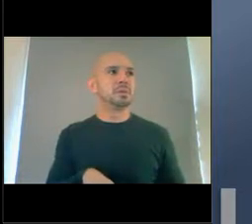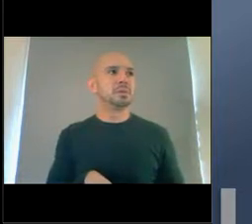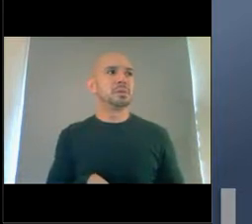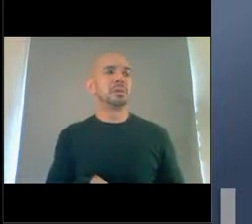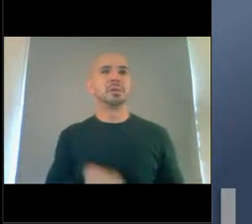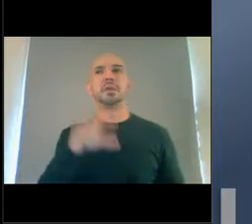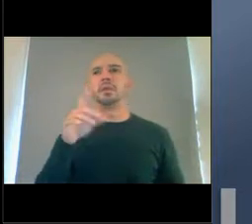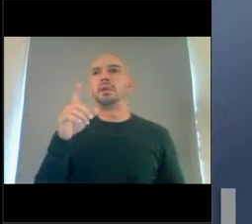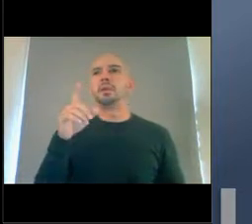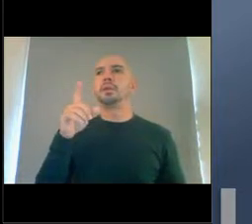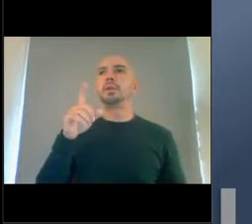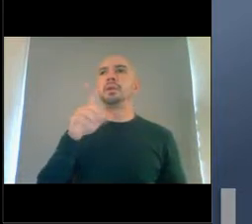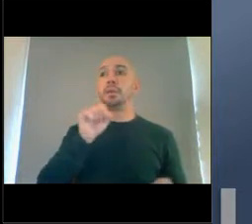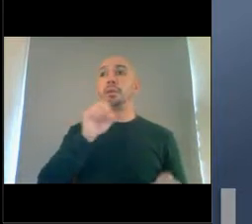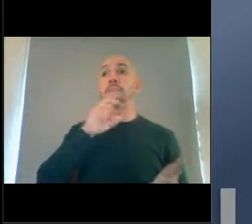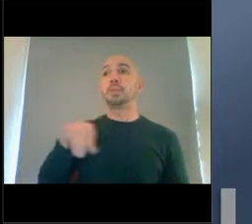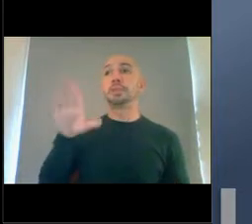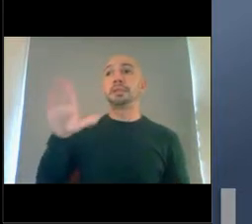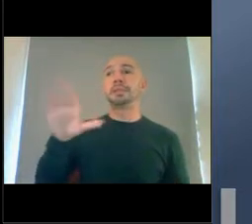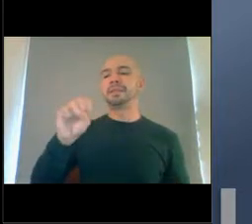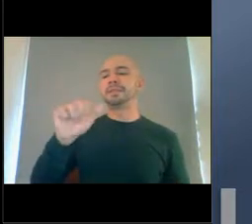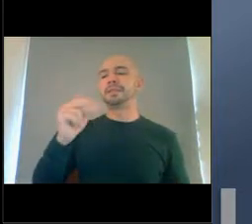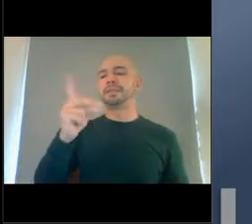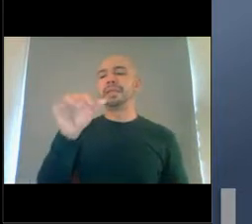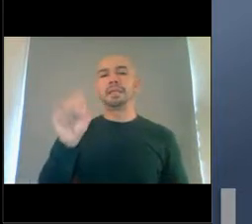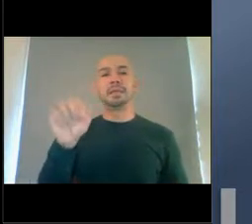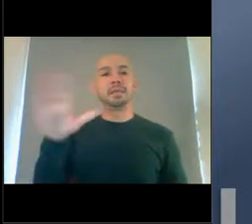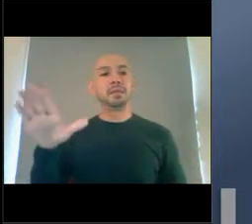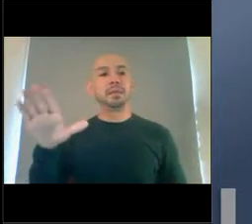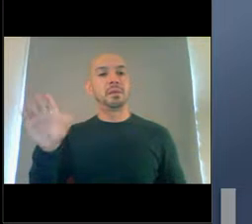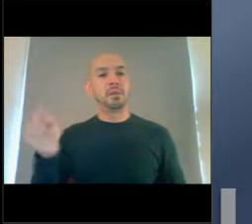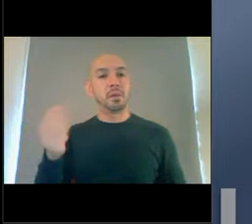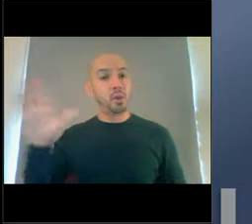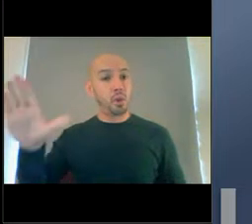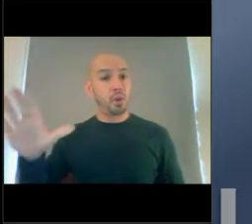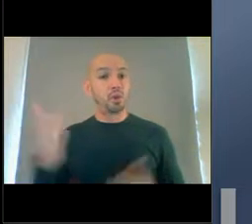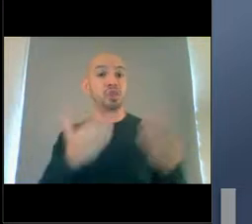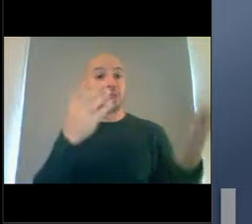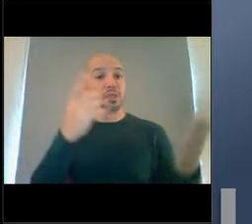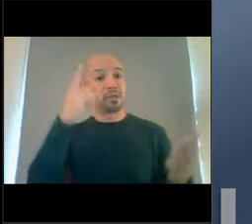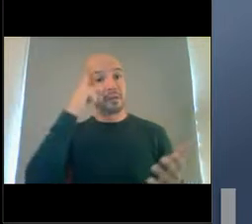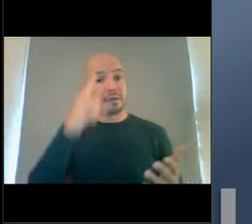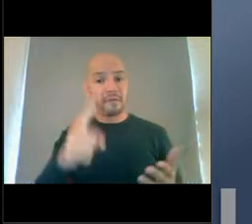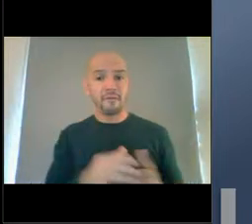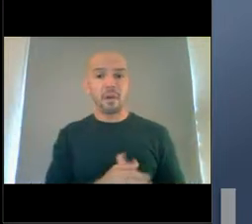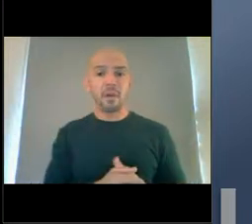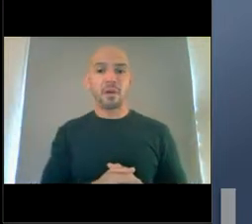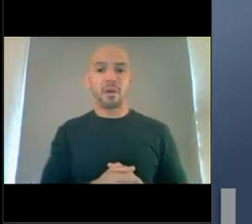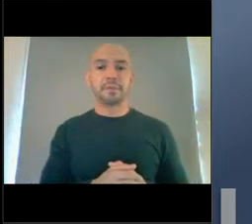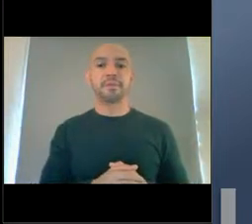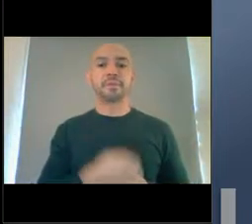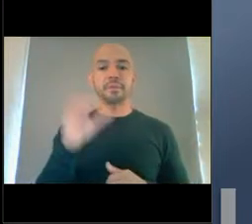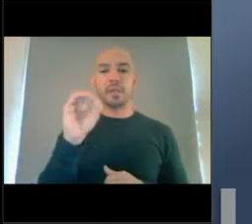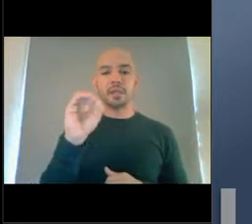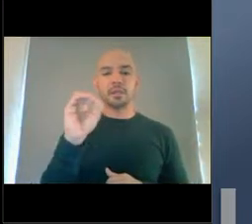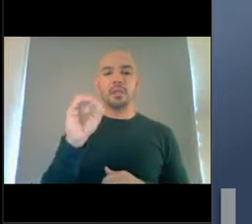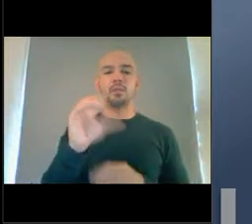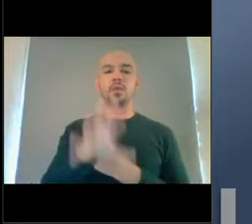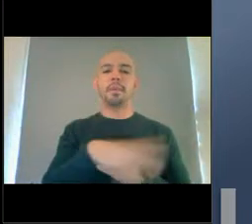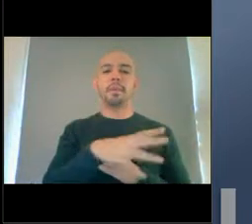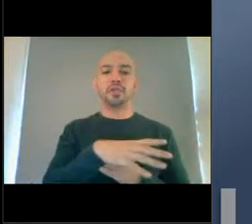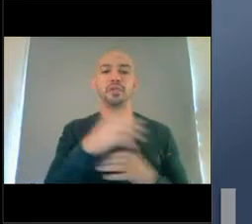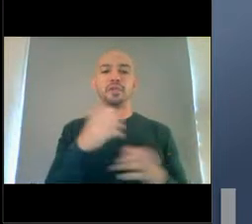including zero emission vehicle charging into the guidelines yes i would be happy to um and